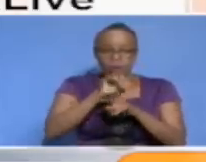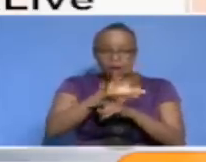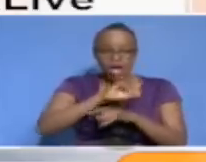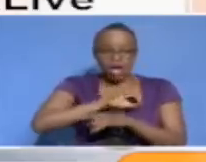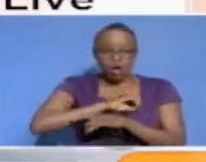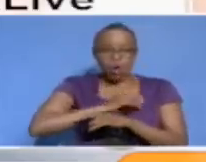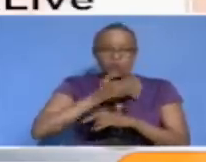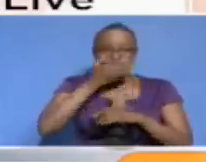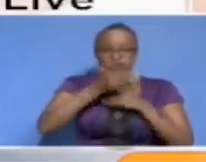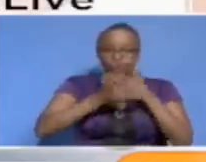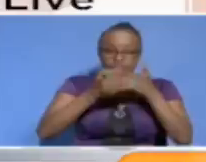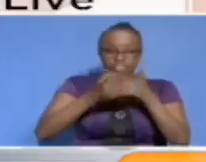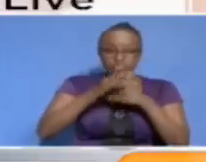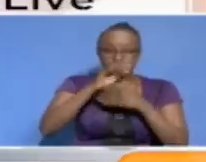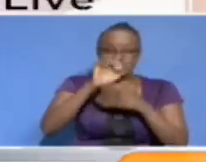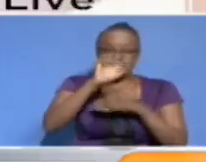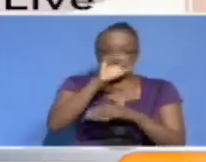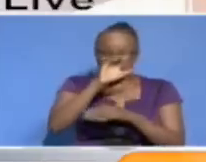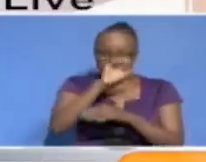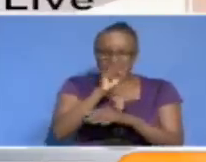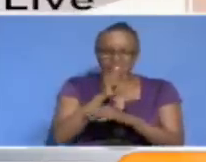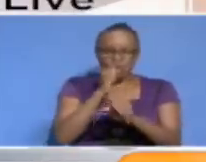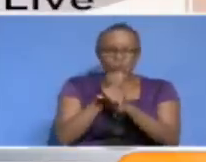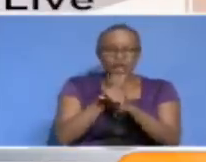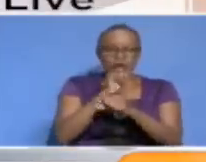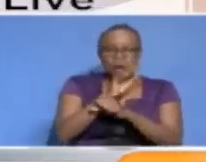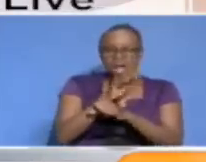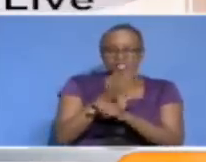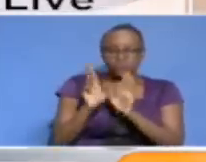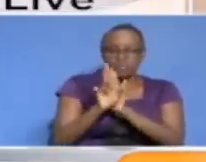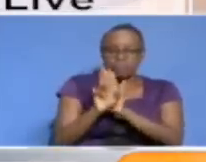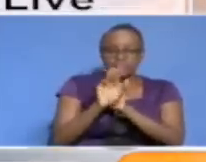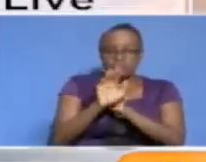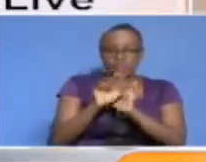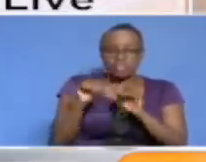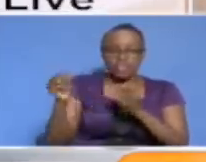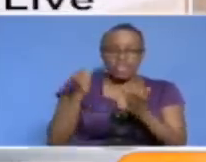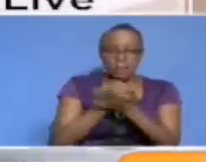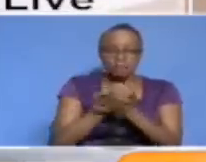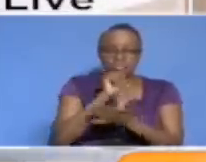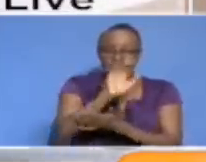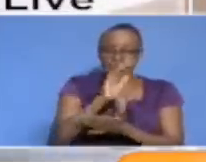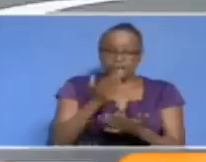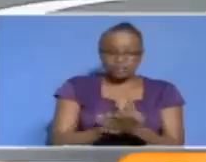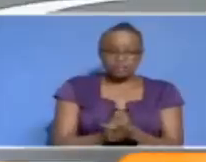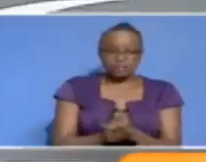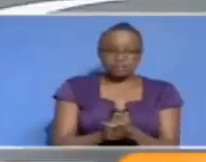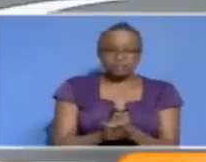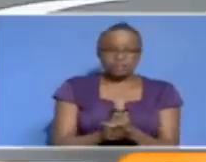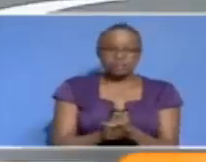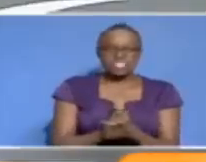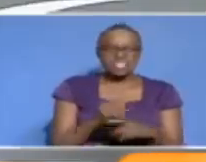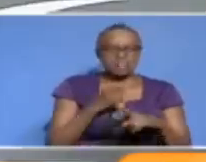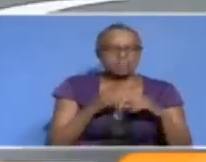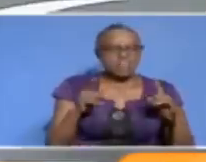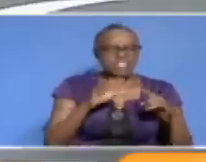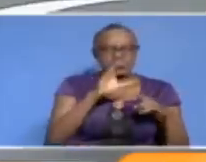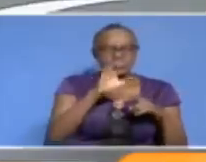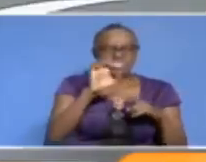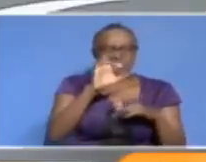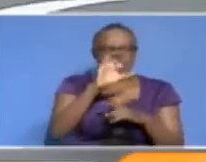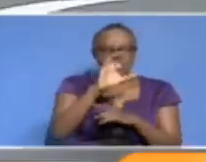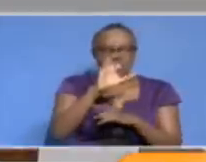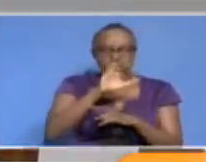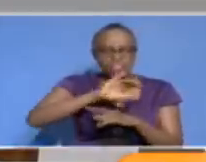own confession? CECs work on his behalf. They are his appointees. But my CECs,